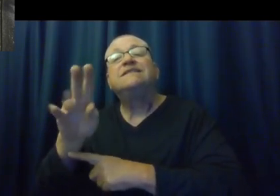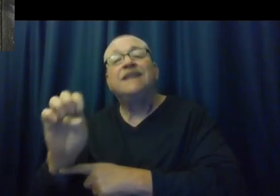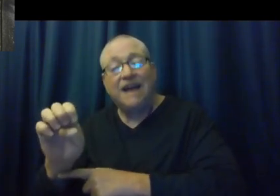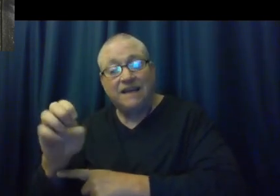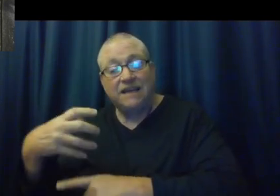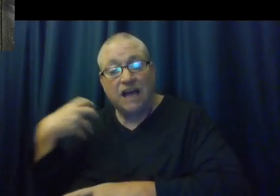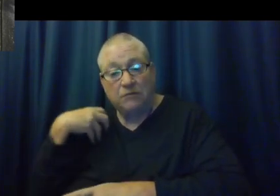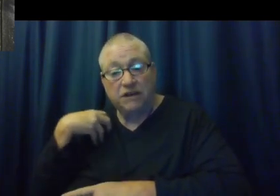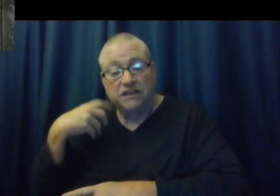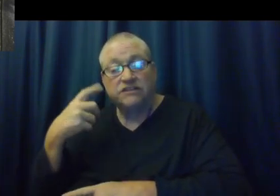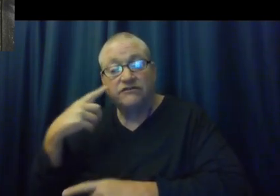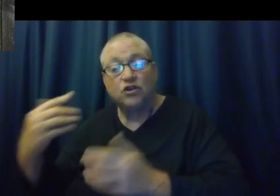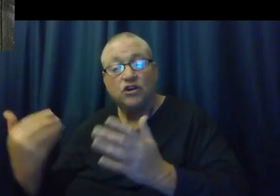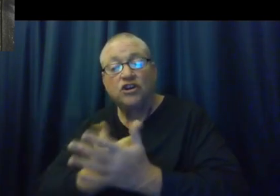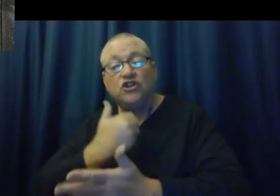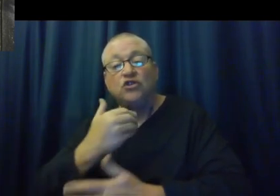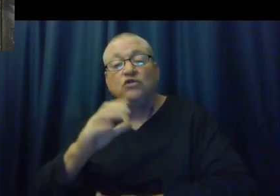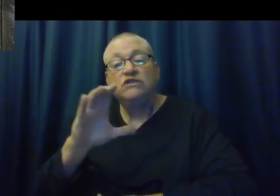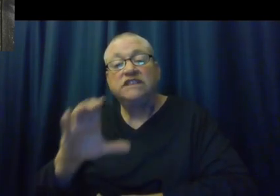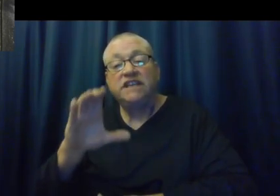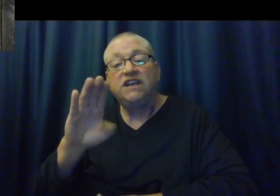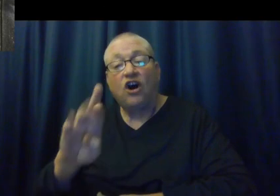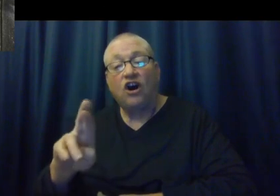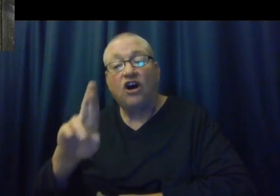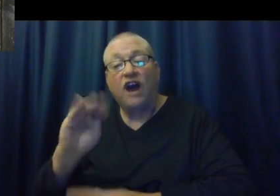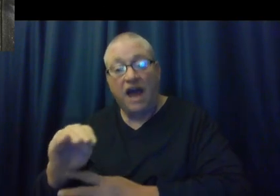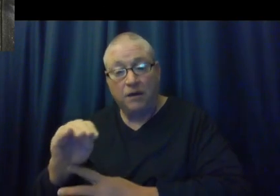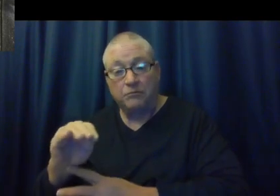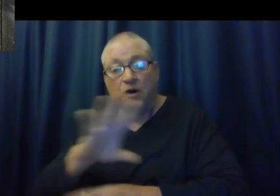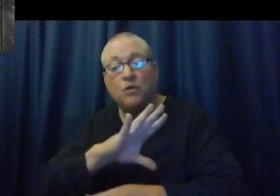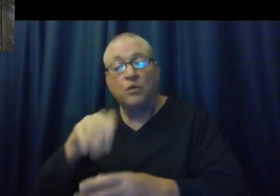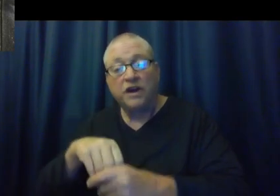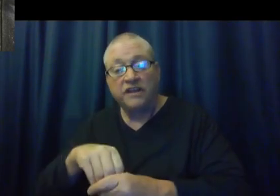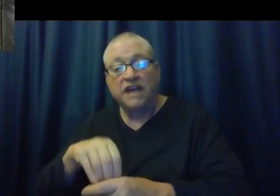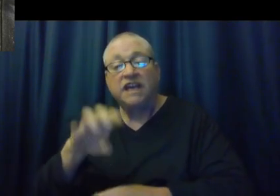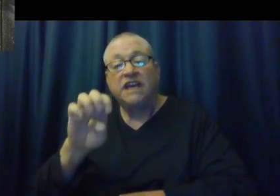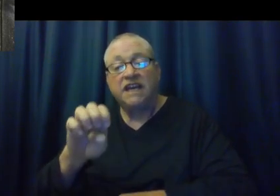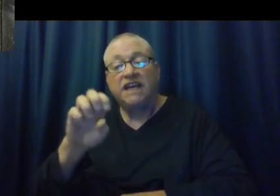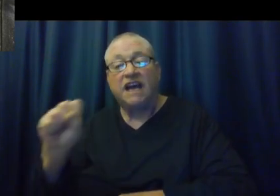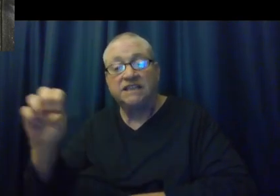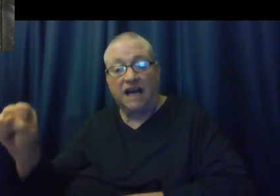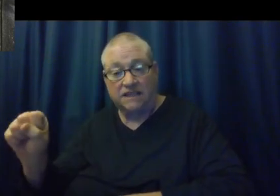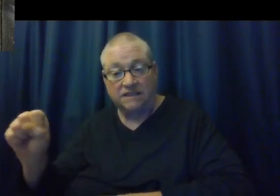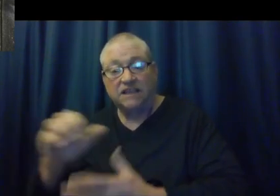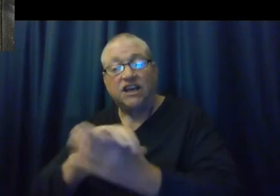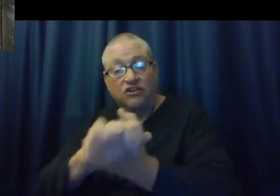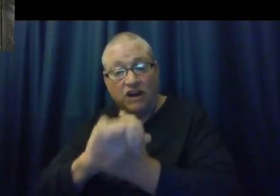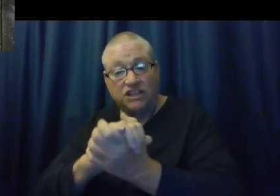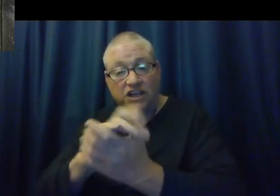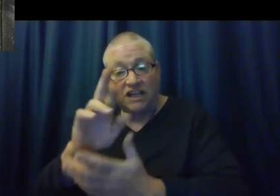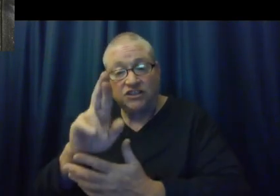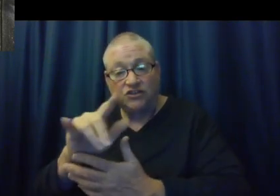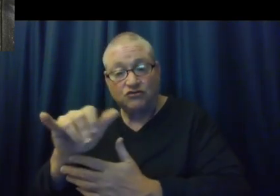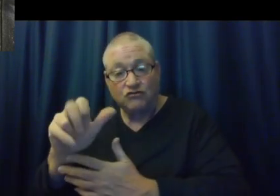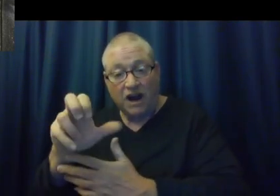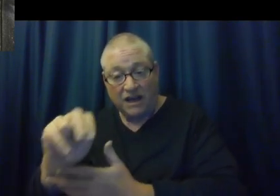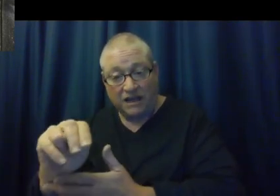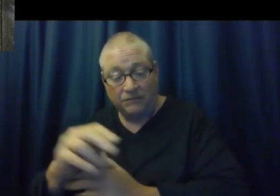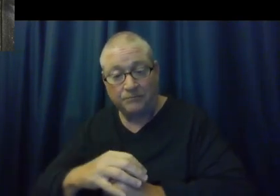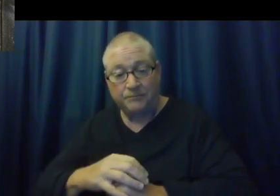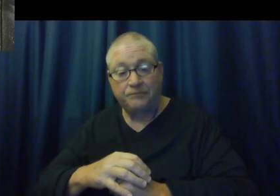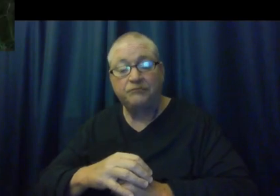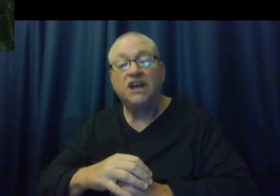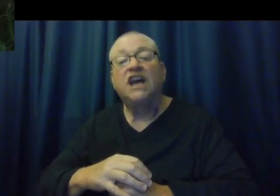captains implementing a new CRM for admissions and other offices within the ESS. Congratulations,